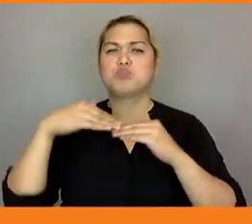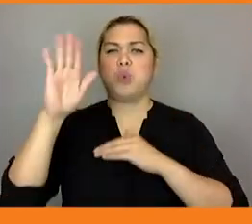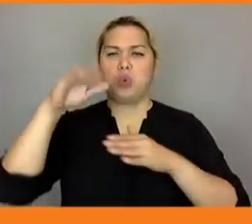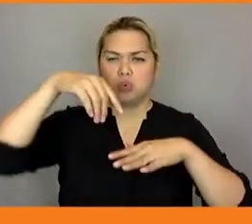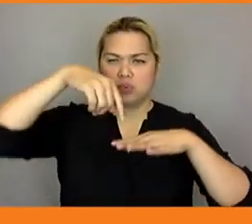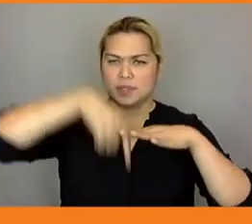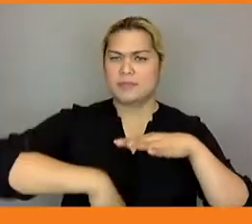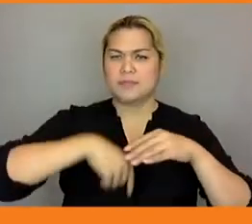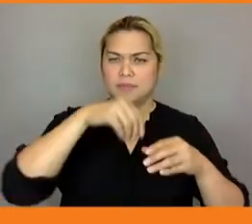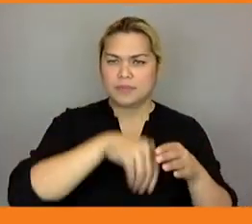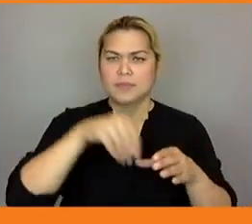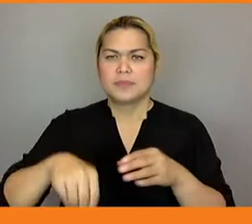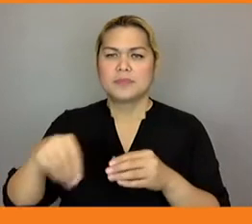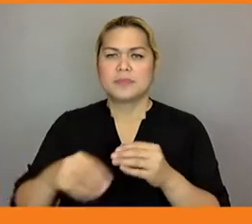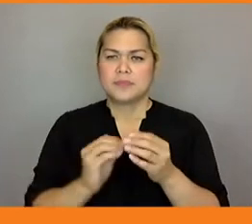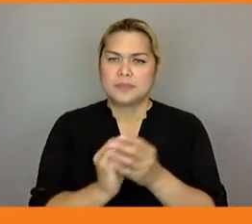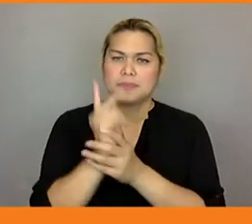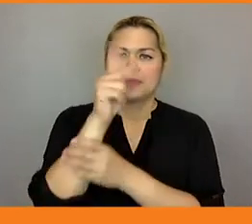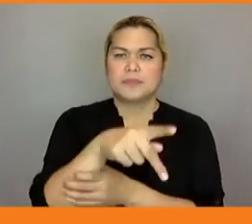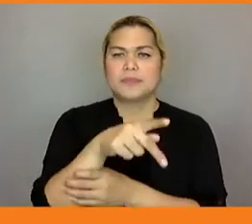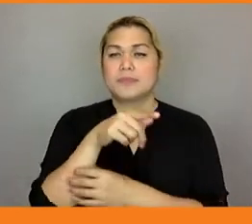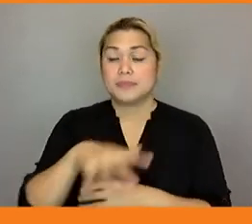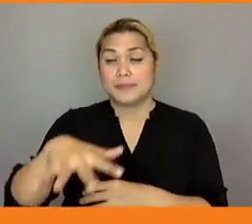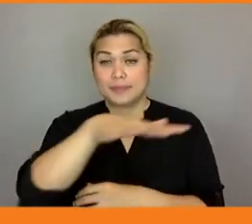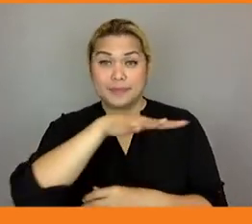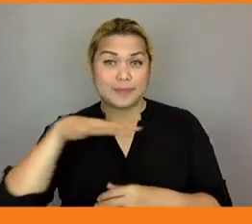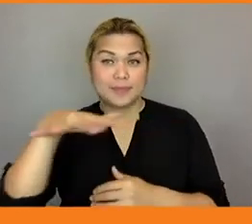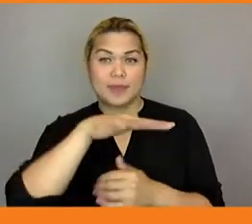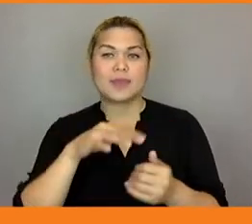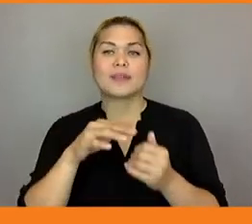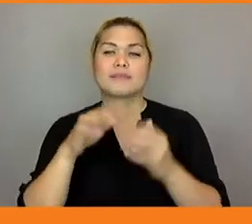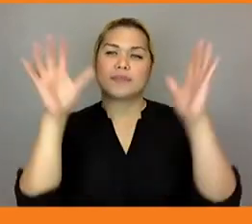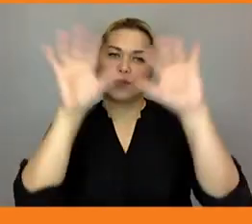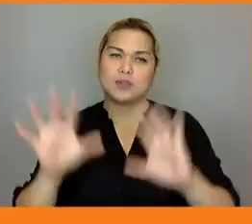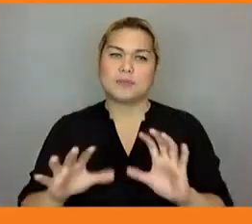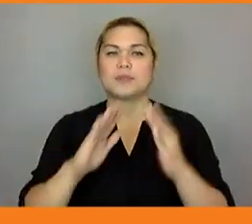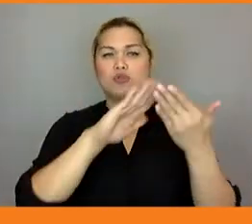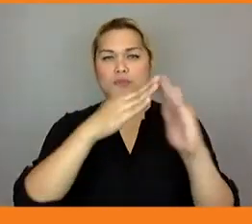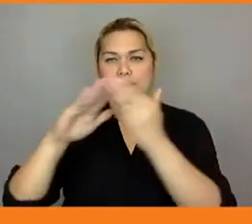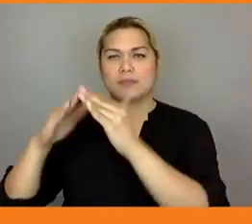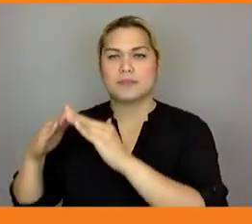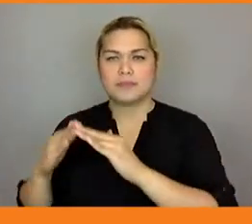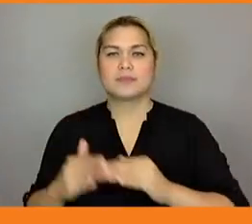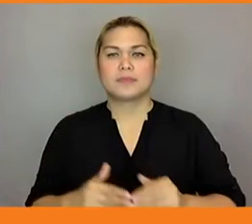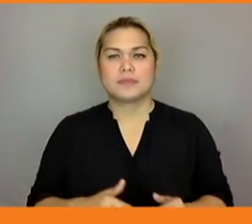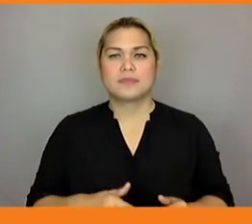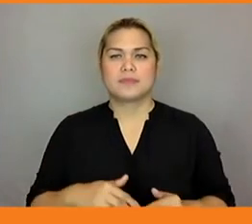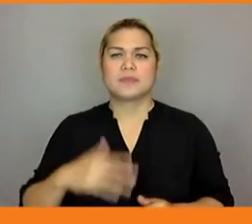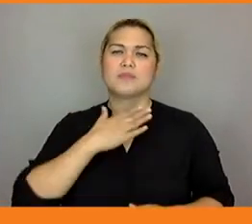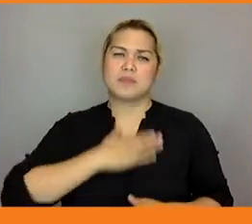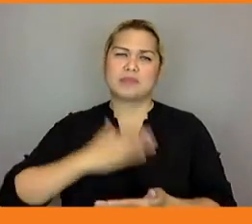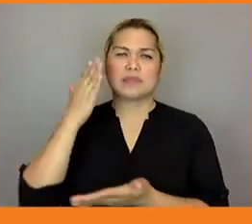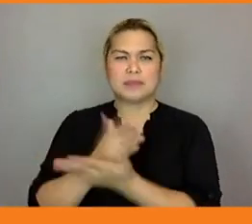social crisis. I asked from the community side to stop the project till their grievances are addressed and they are properly